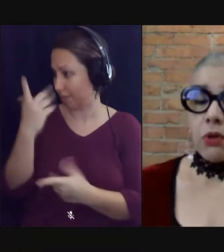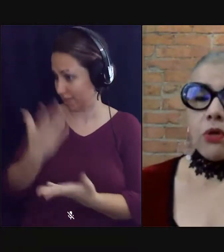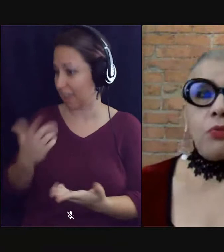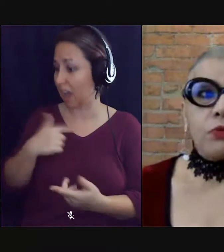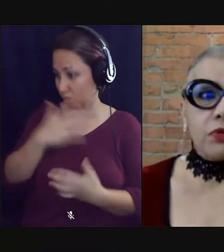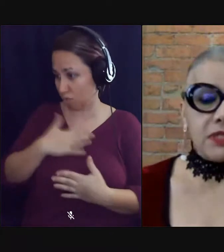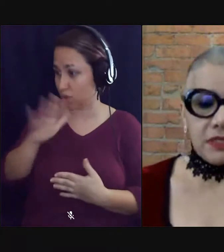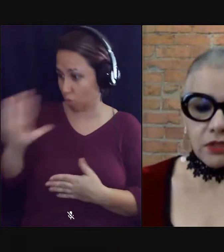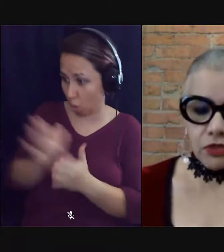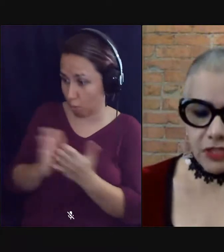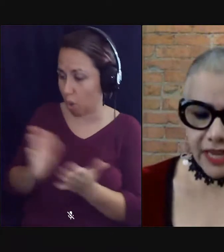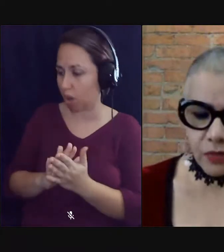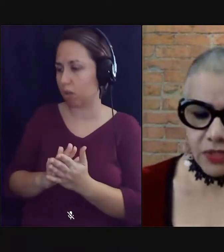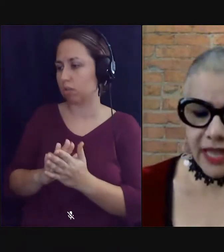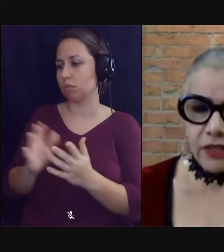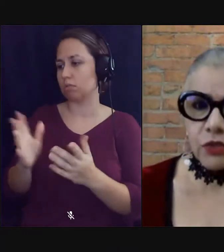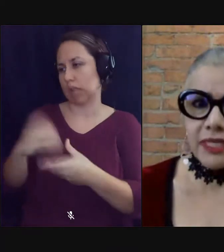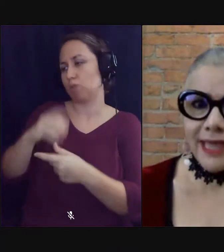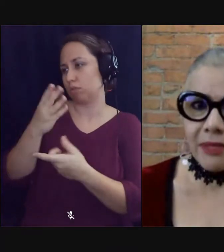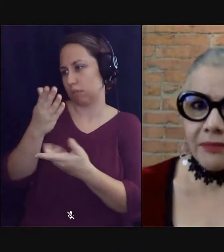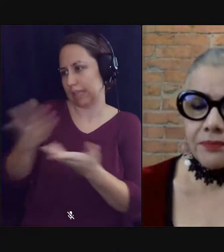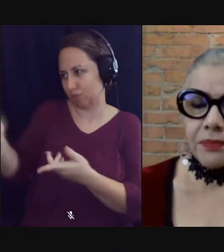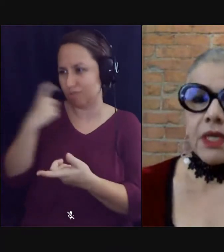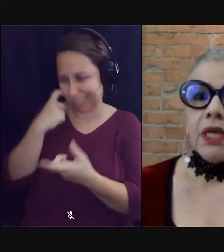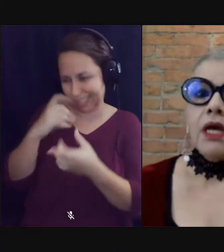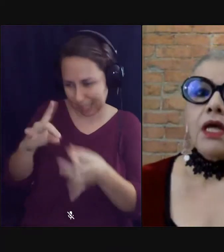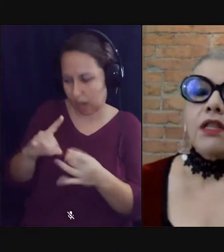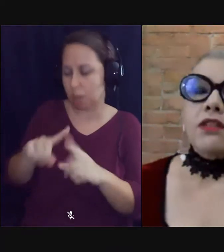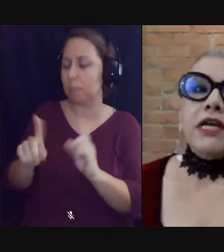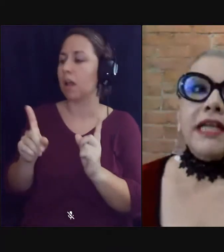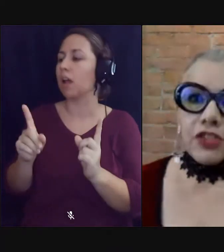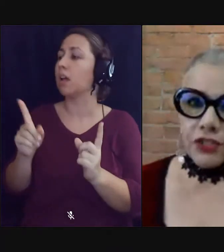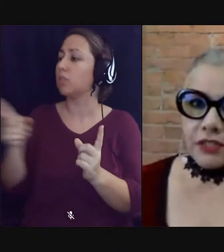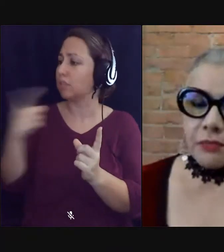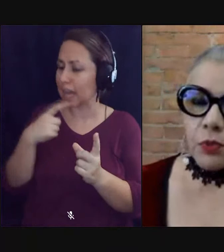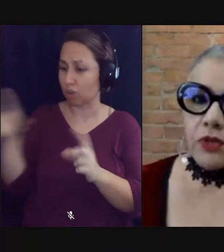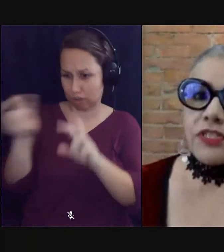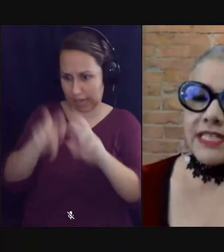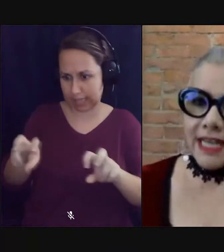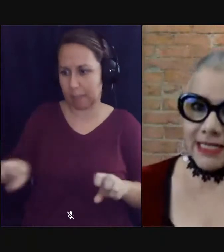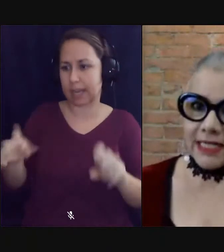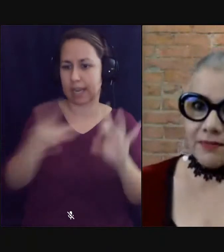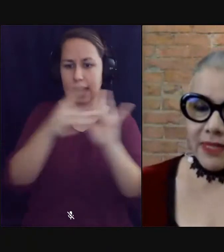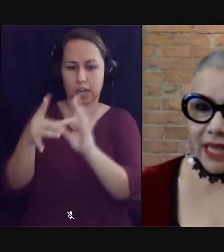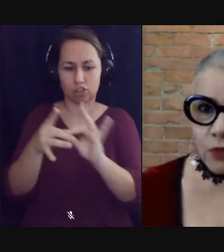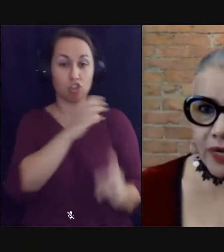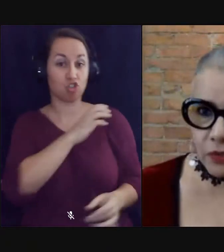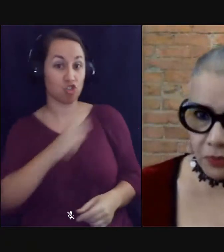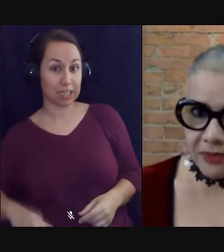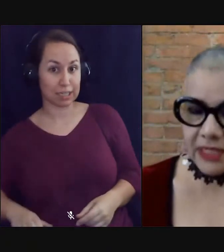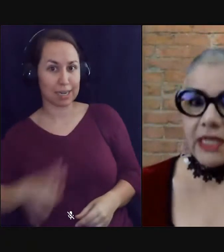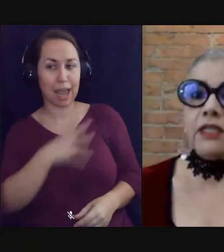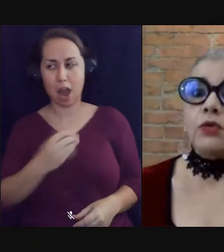you know, along with all those things that you just said, was that you examine the connections between Christianity and